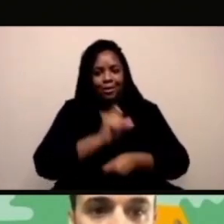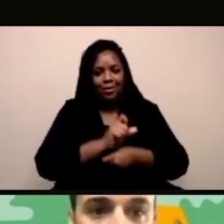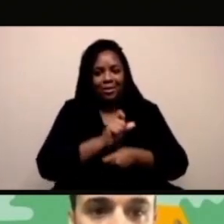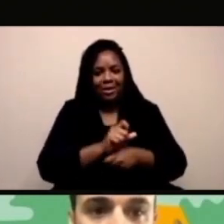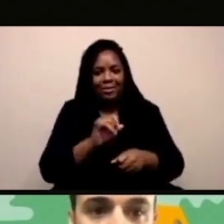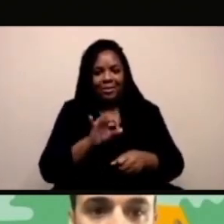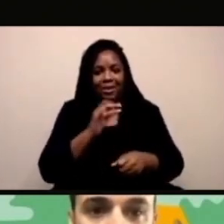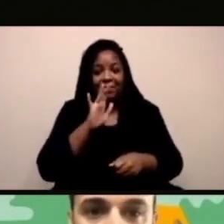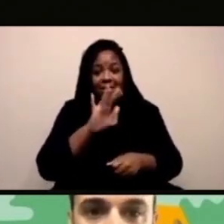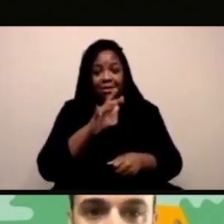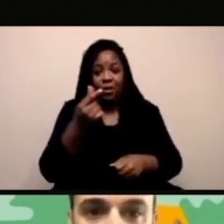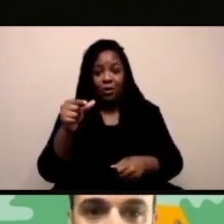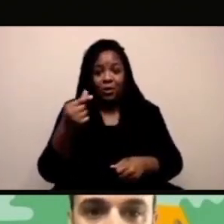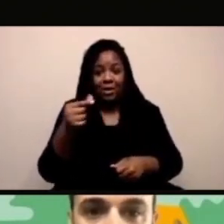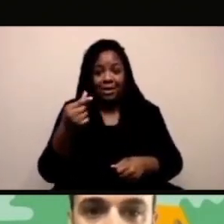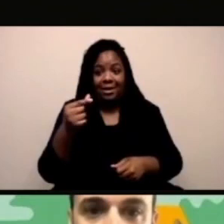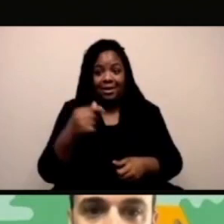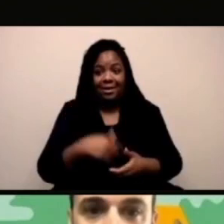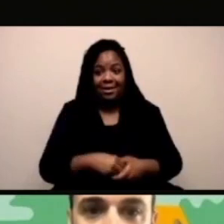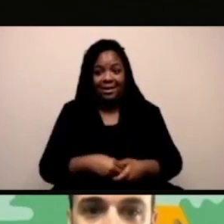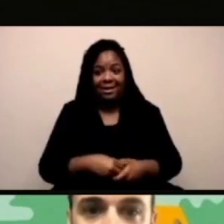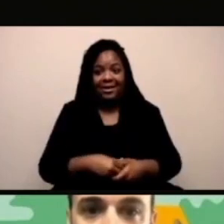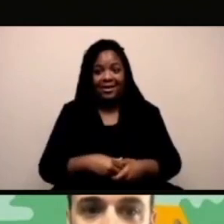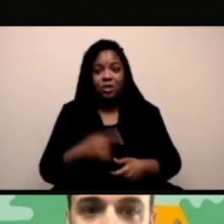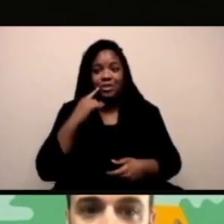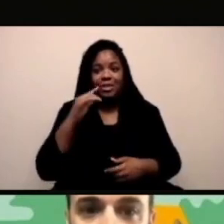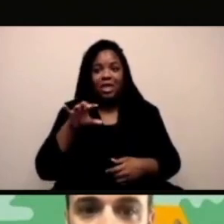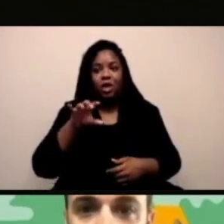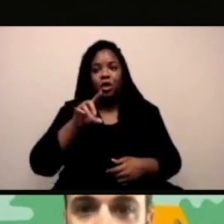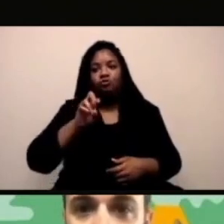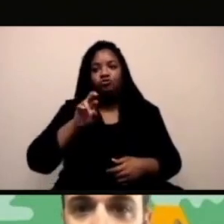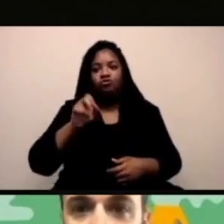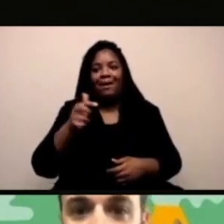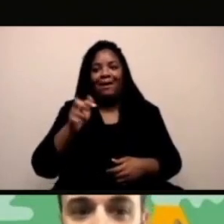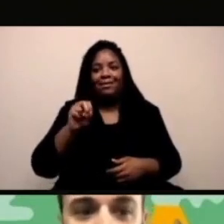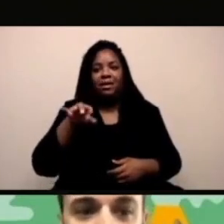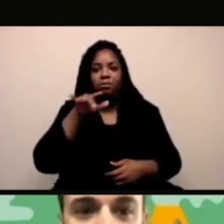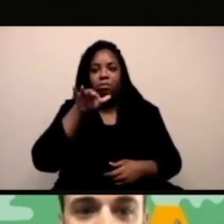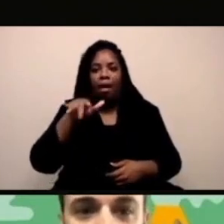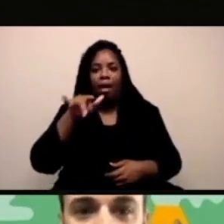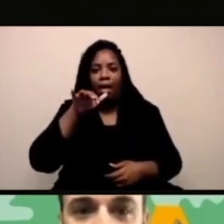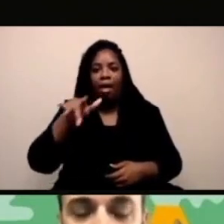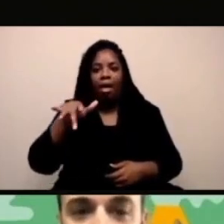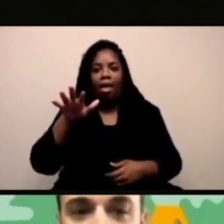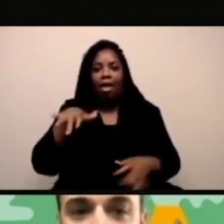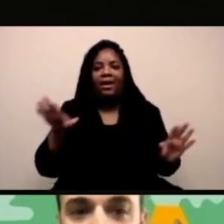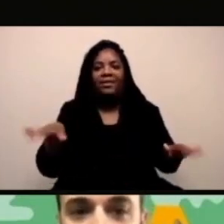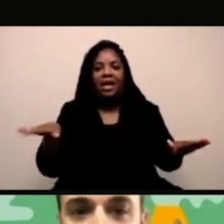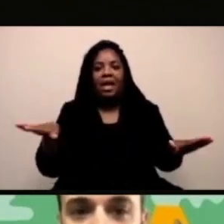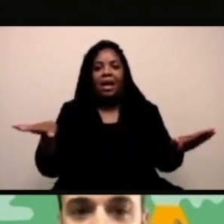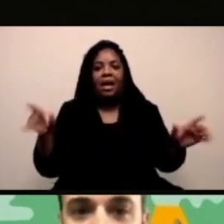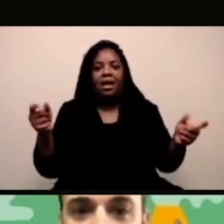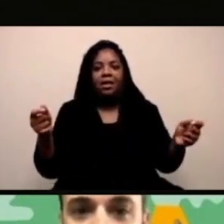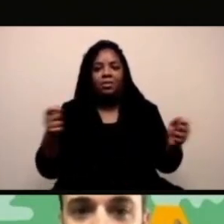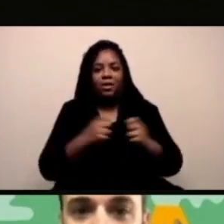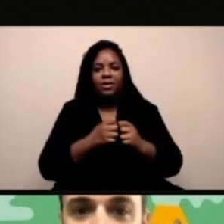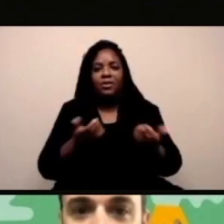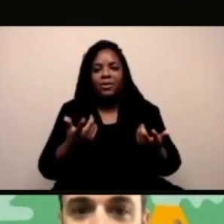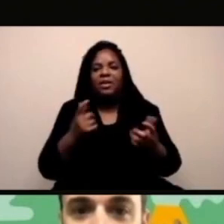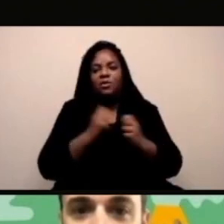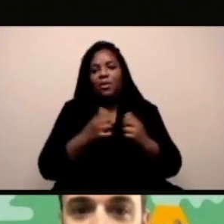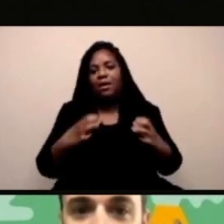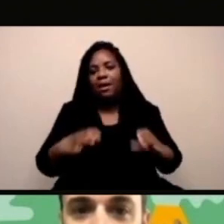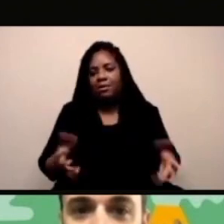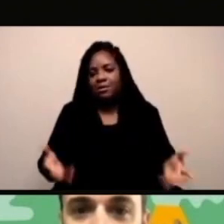I click the green flag, this dragon should be following me around, and then he's flying a little bit with the wings. That's just in